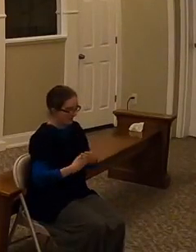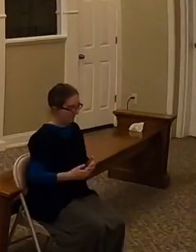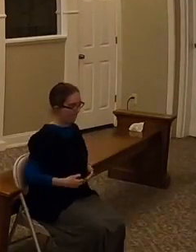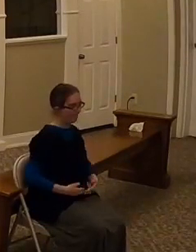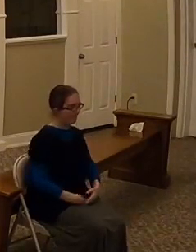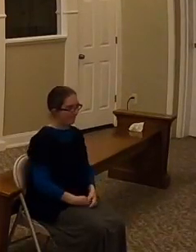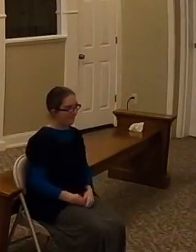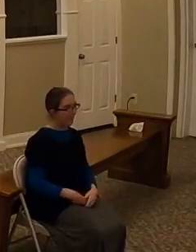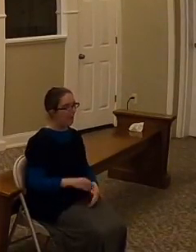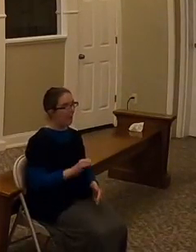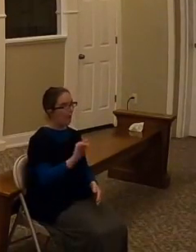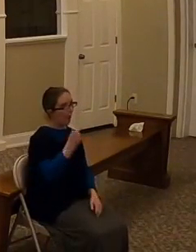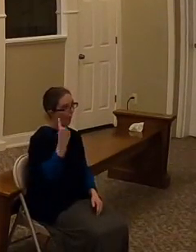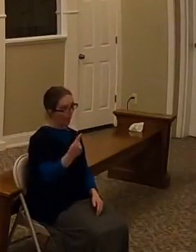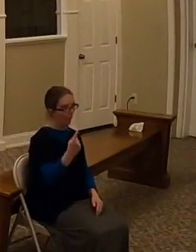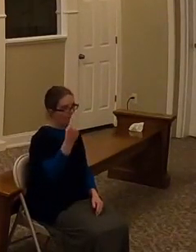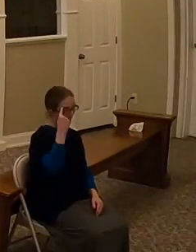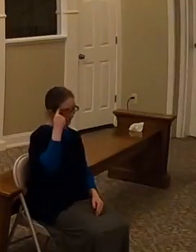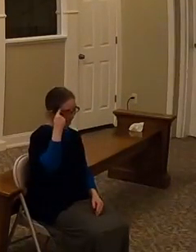Just a thought.